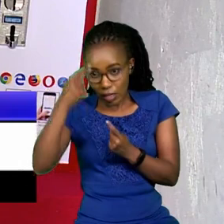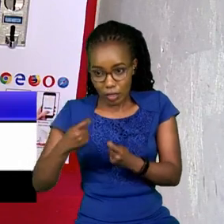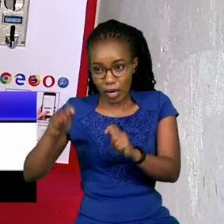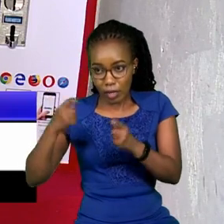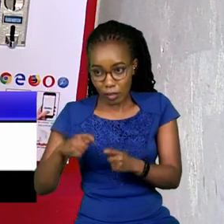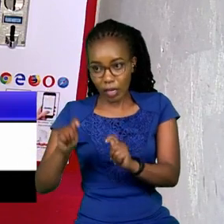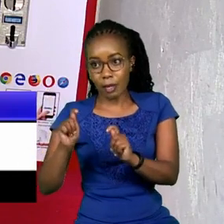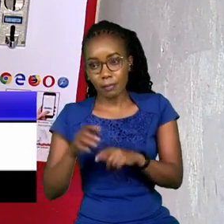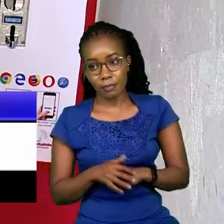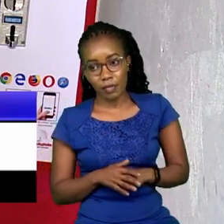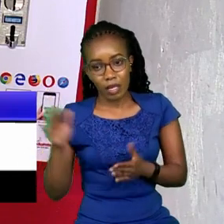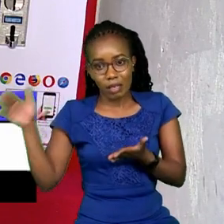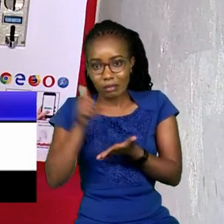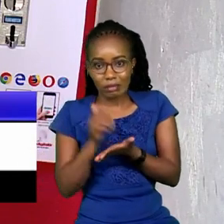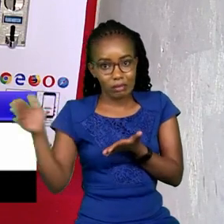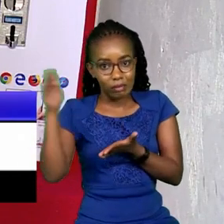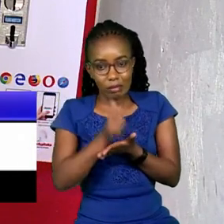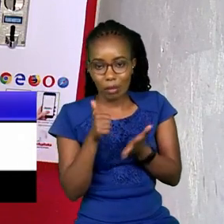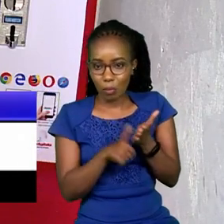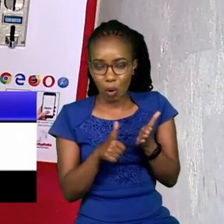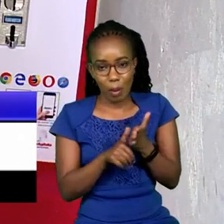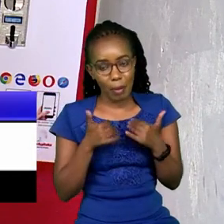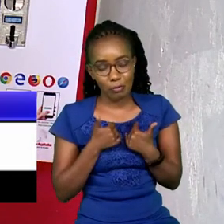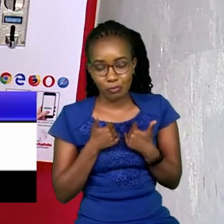battle the rise in unemployment in the country.